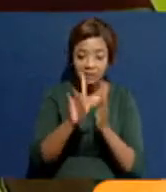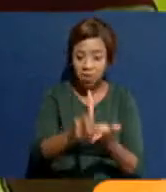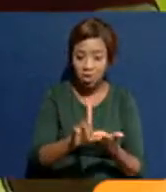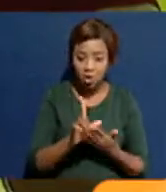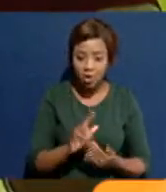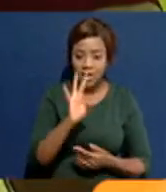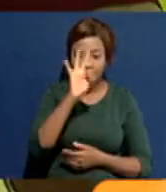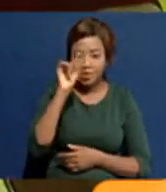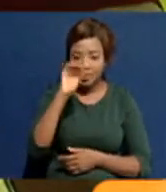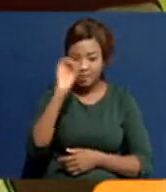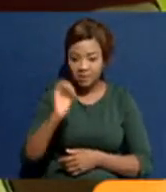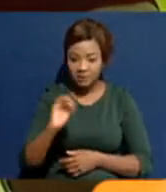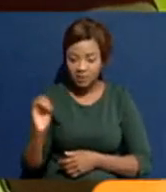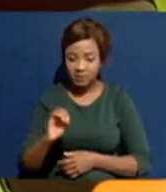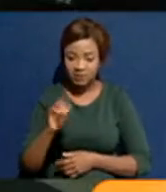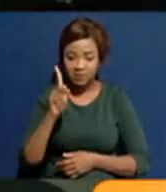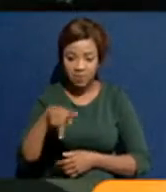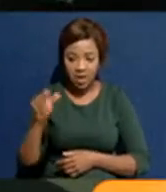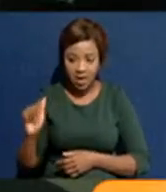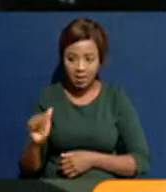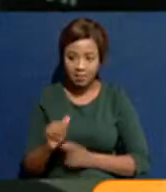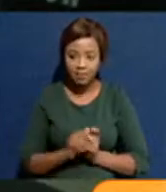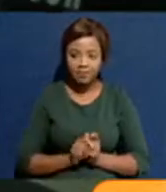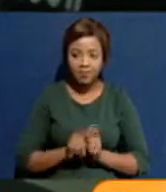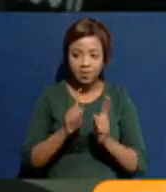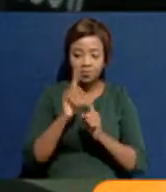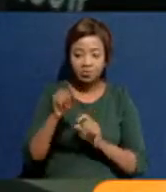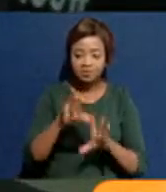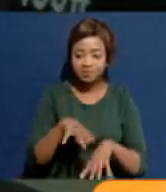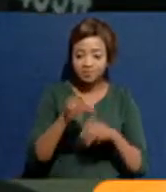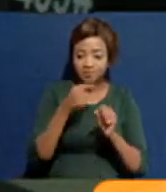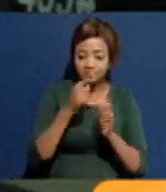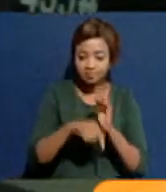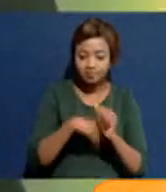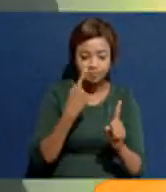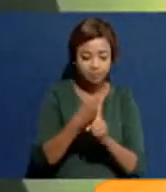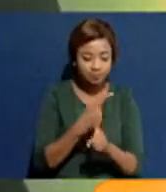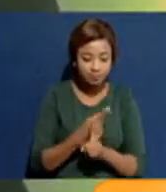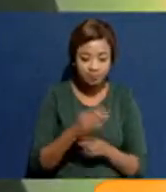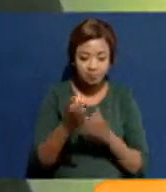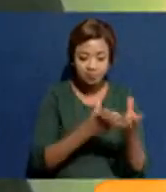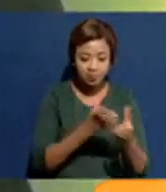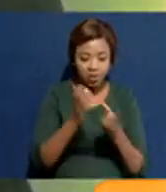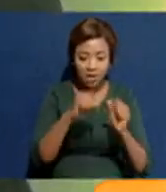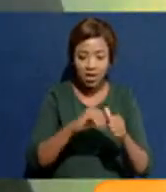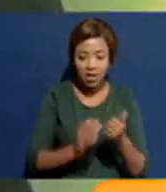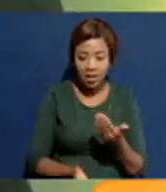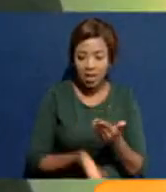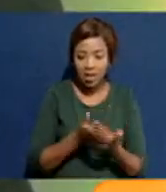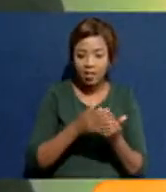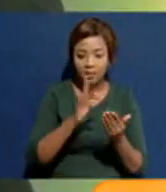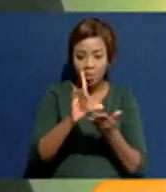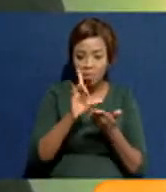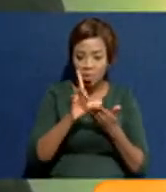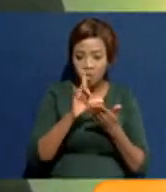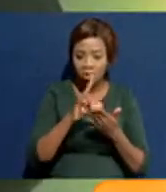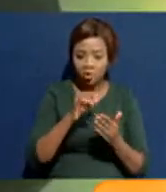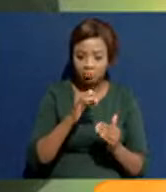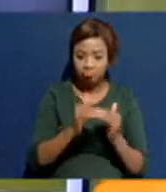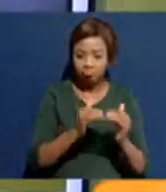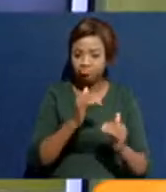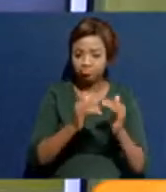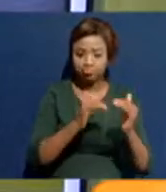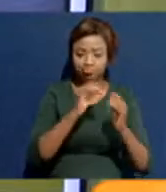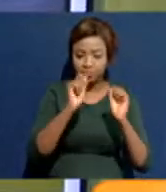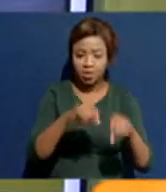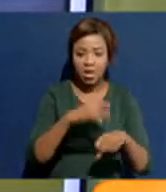annum. Credit Info Chair Kamau Konyihia said MSMEs will be able to build a credit history to access loans that will enable